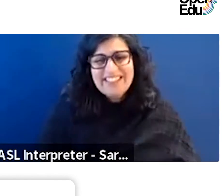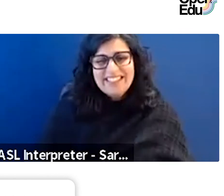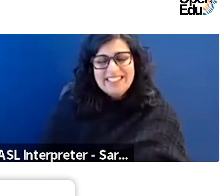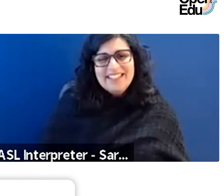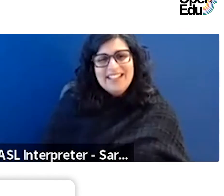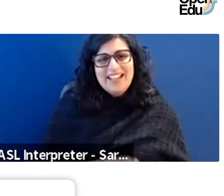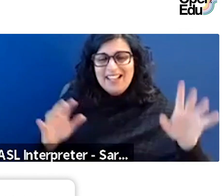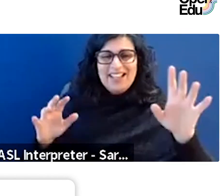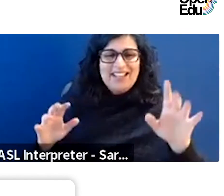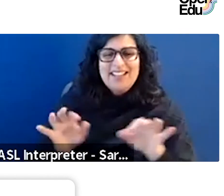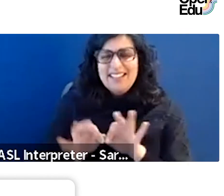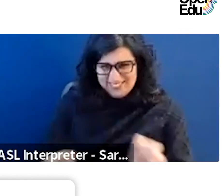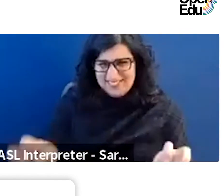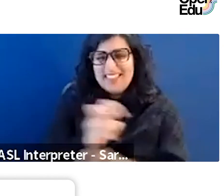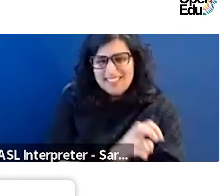fortunately,